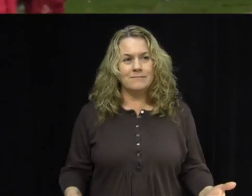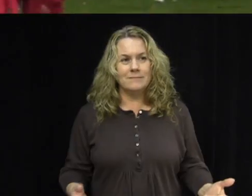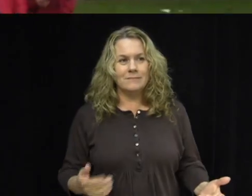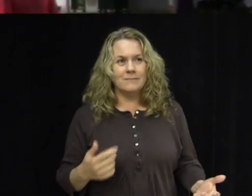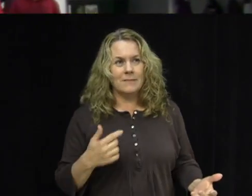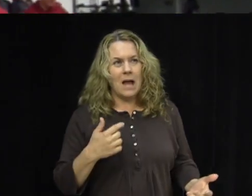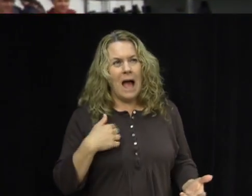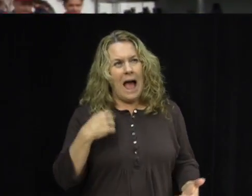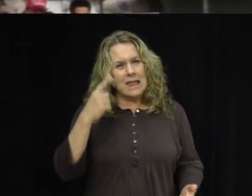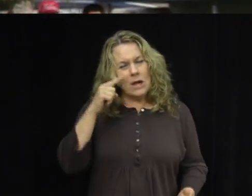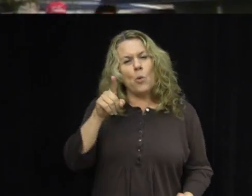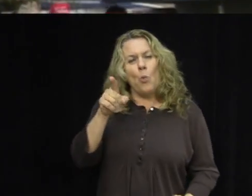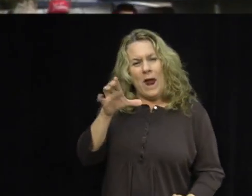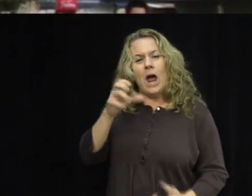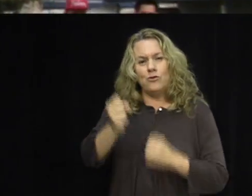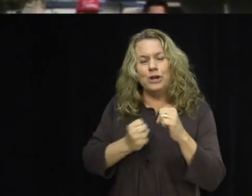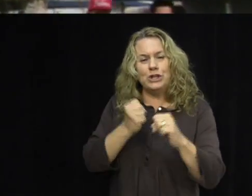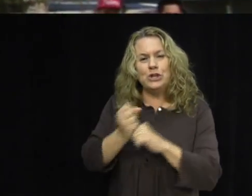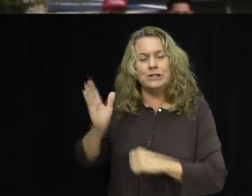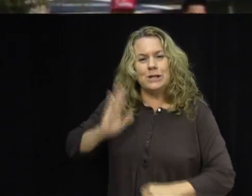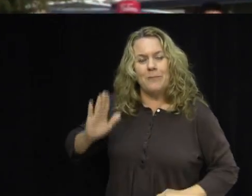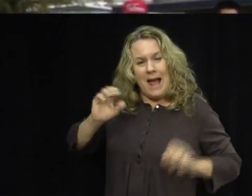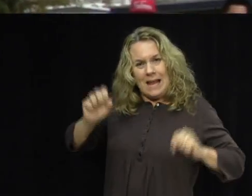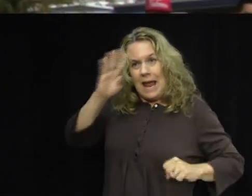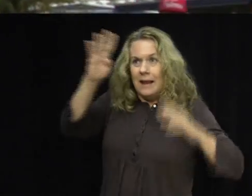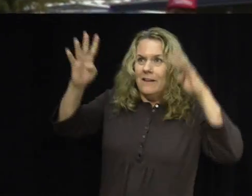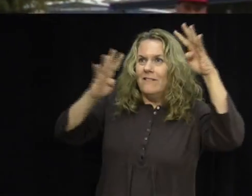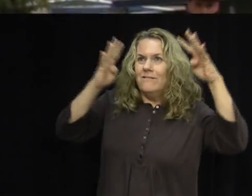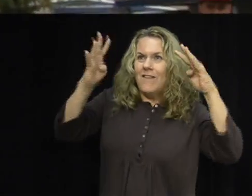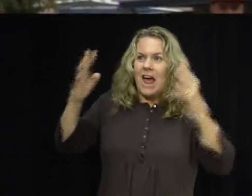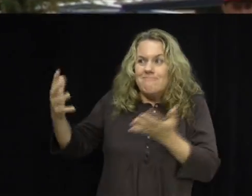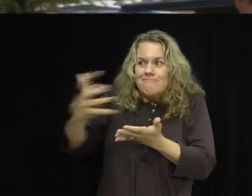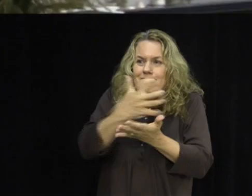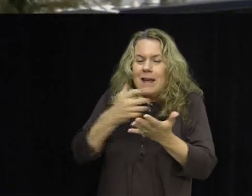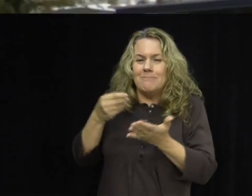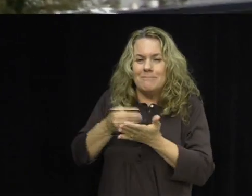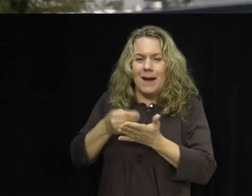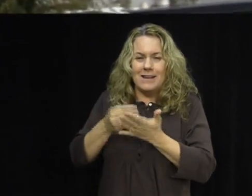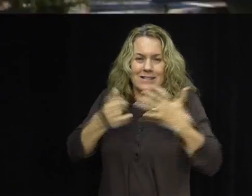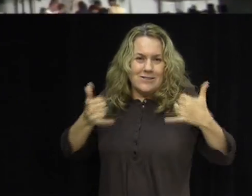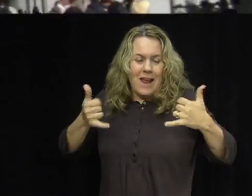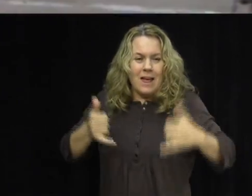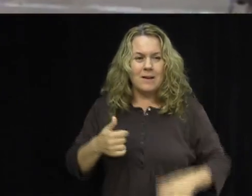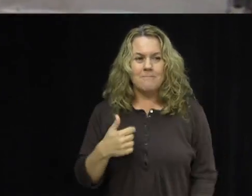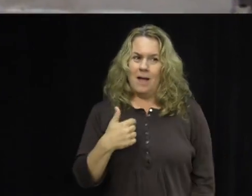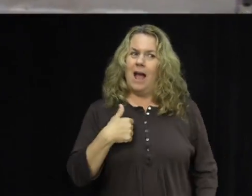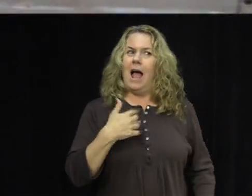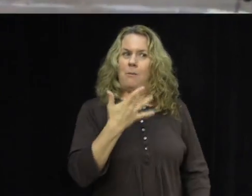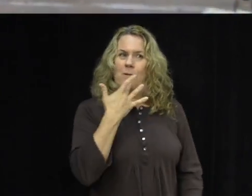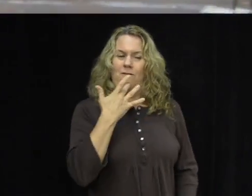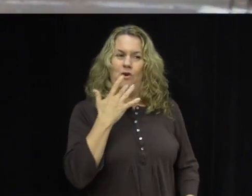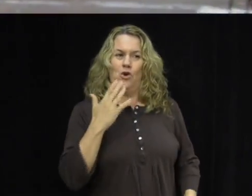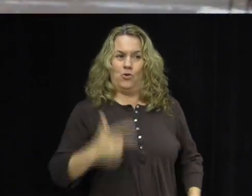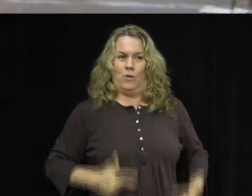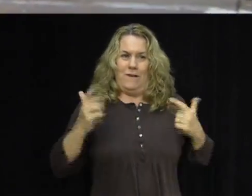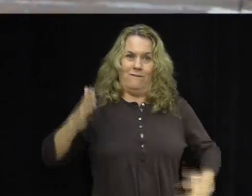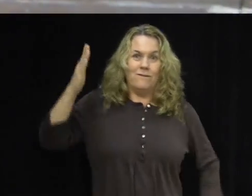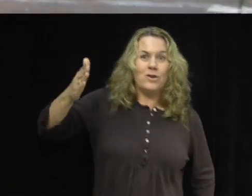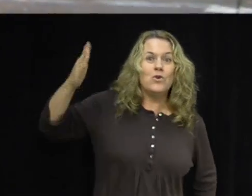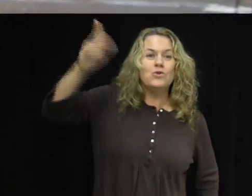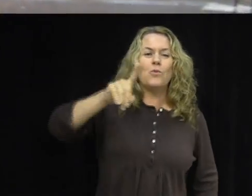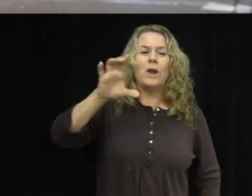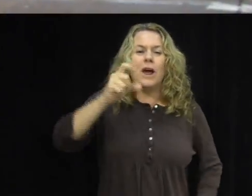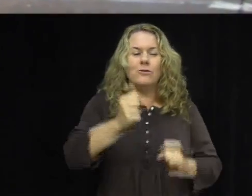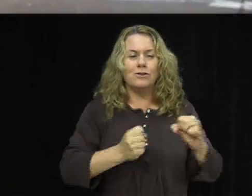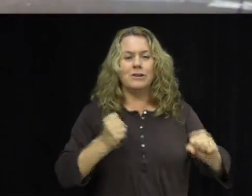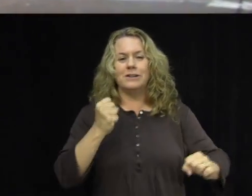I would pick 100 years in the past so I could invent something and make a lot of money to this day. I'd definitely rather live in the